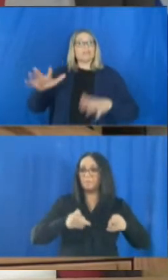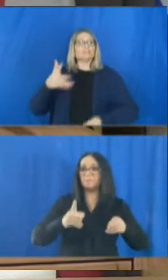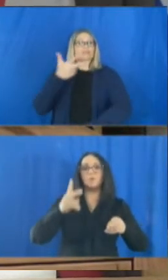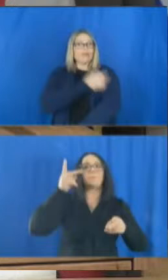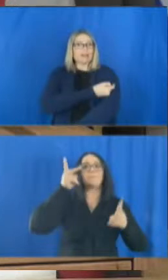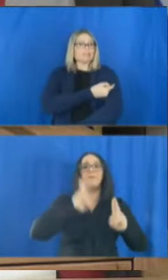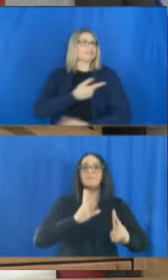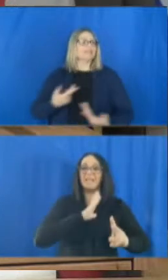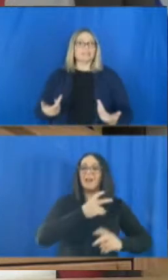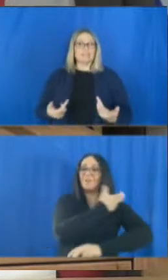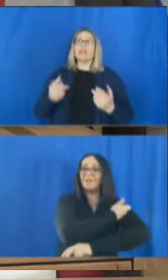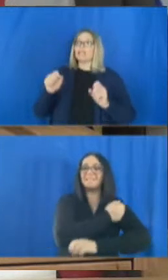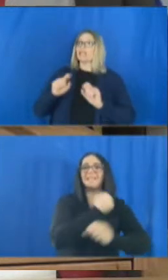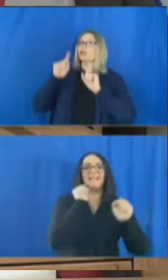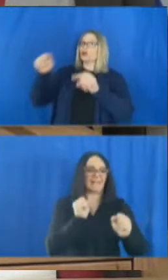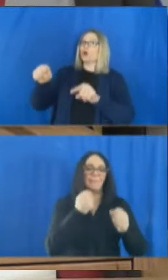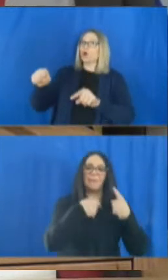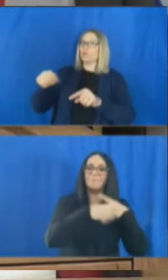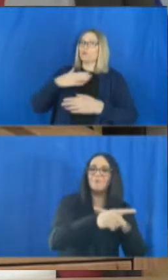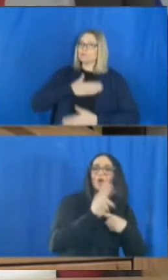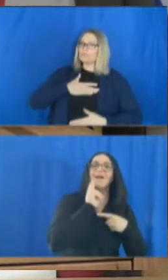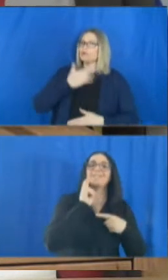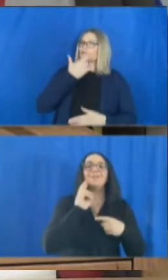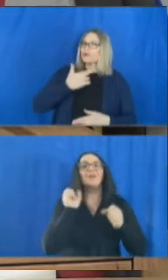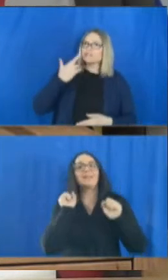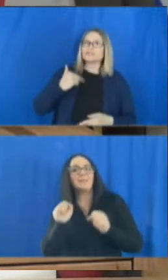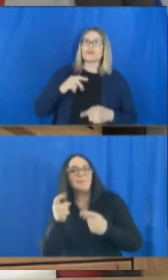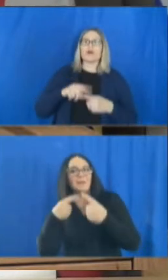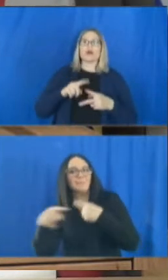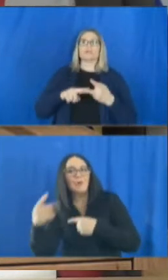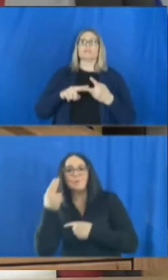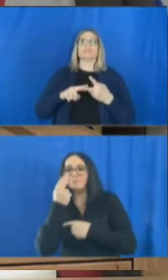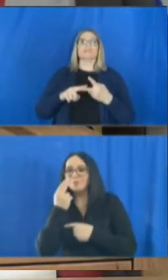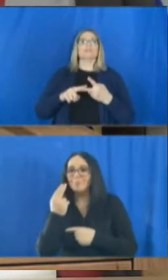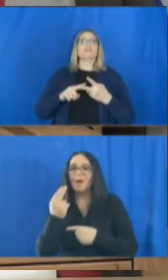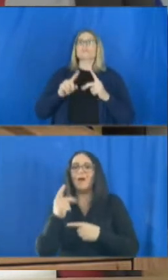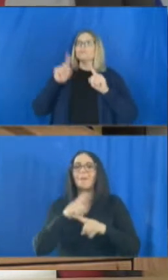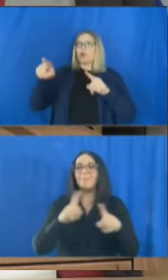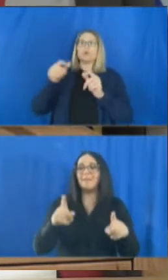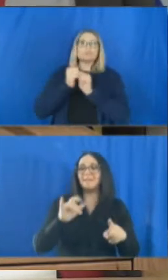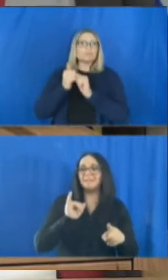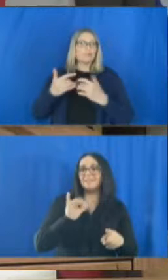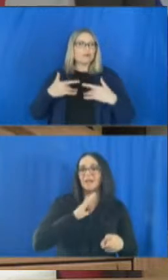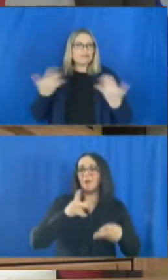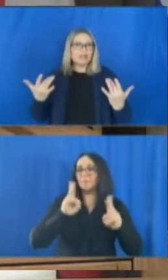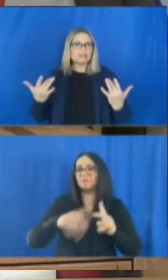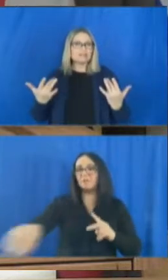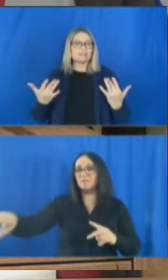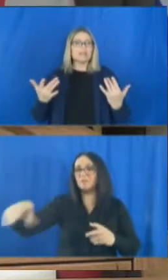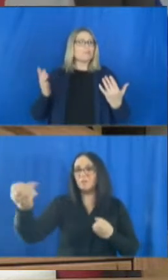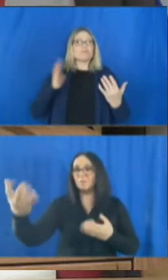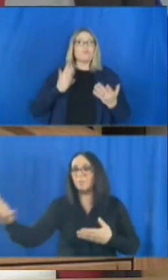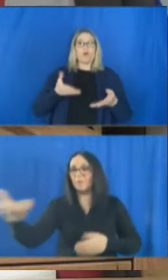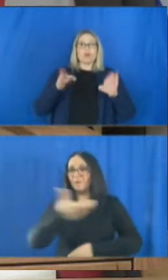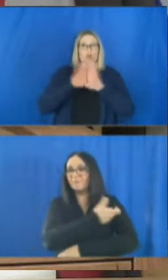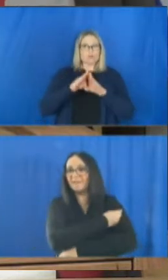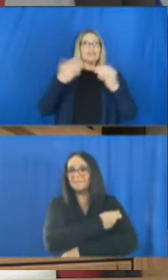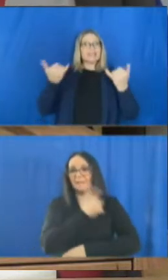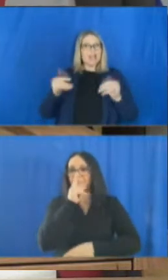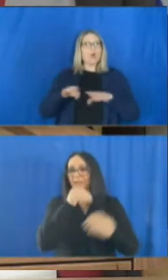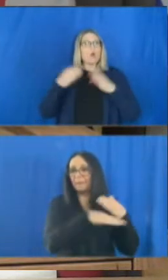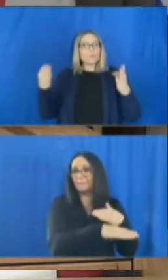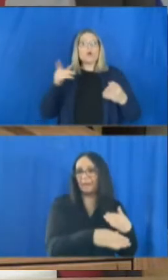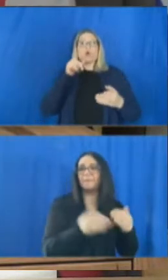say that there's a big advantage to being moving forward to opening, because that already differentiates the